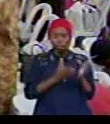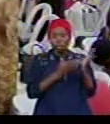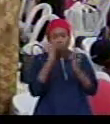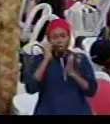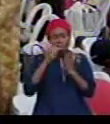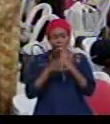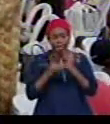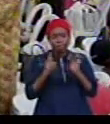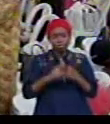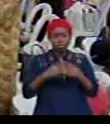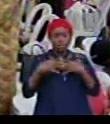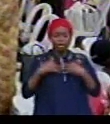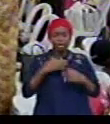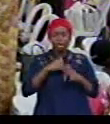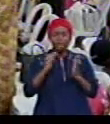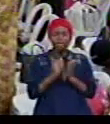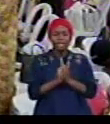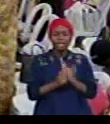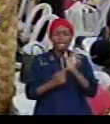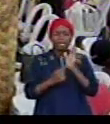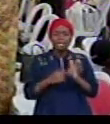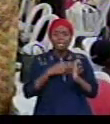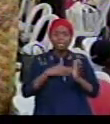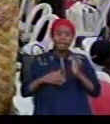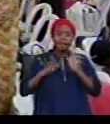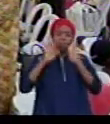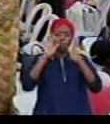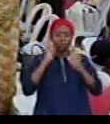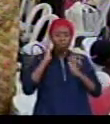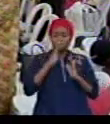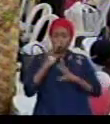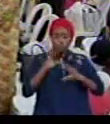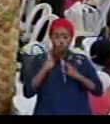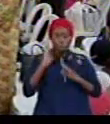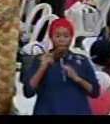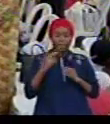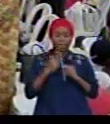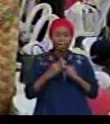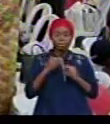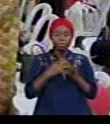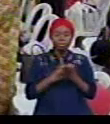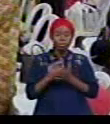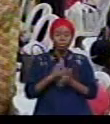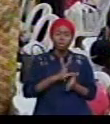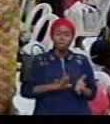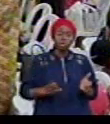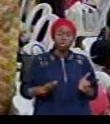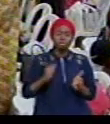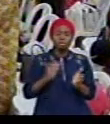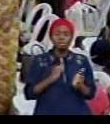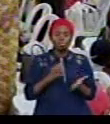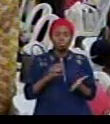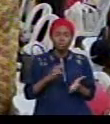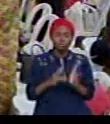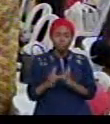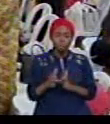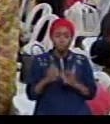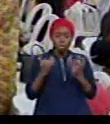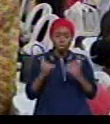be done by the name of thy holy child Jesus. That tonight, miracle signs and wonders we have never seen